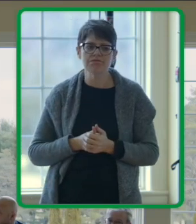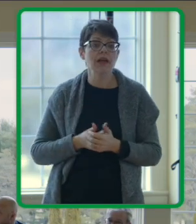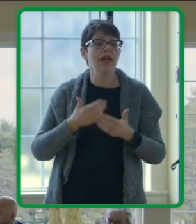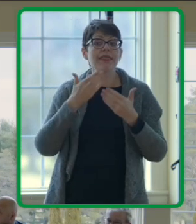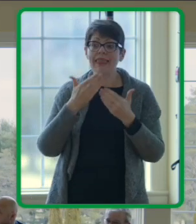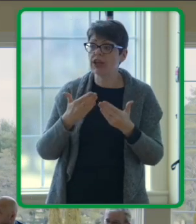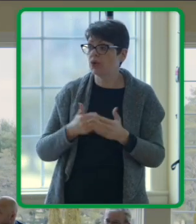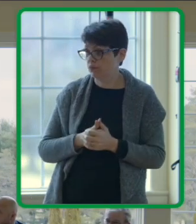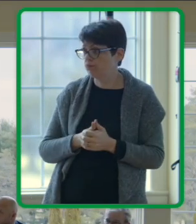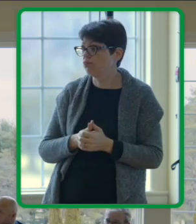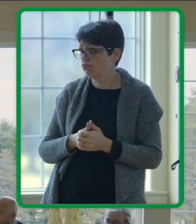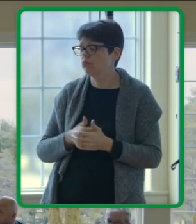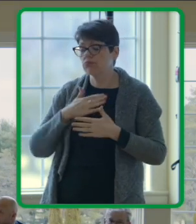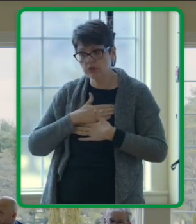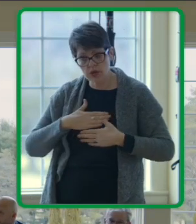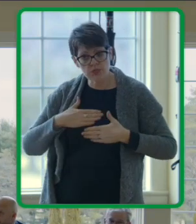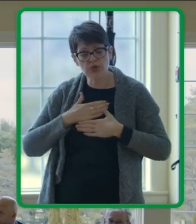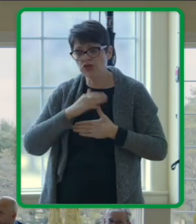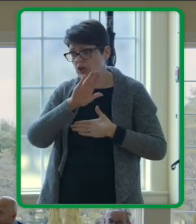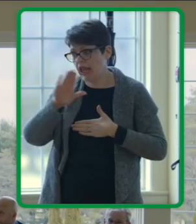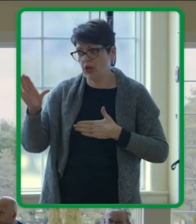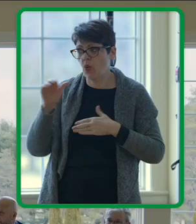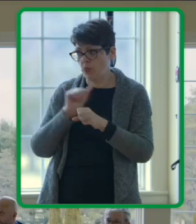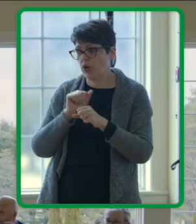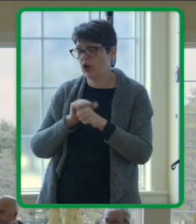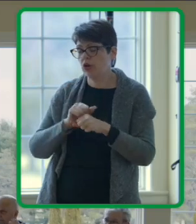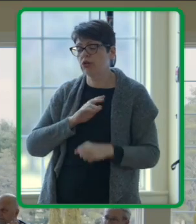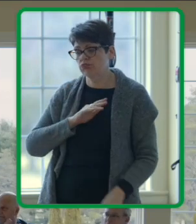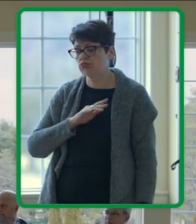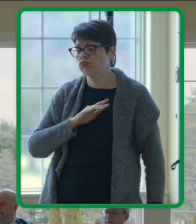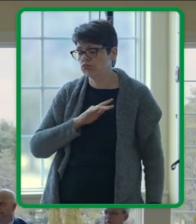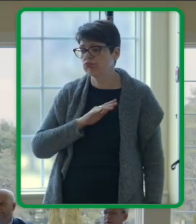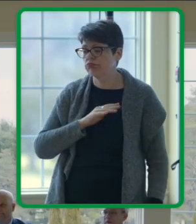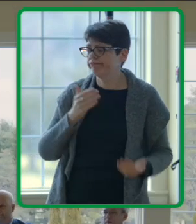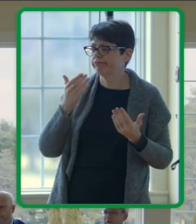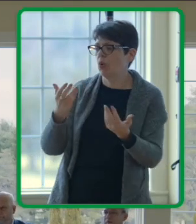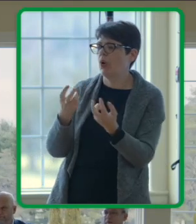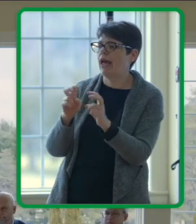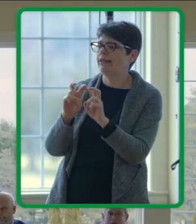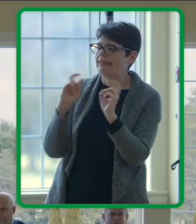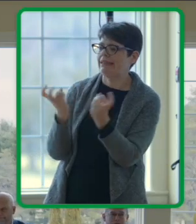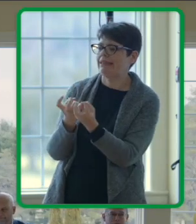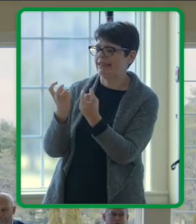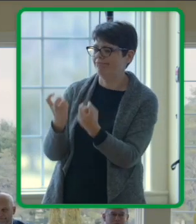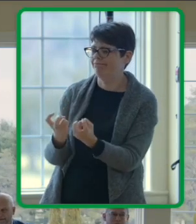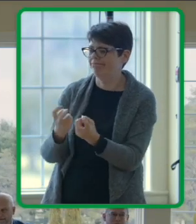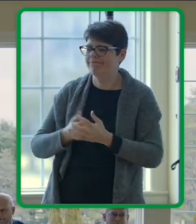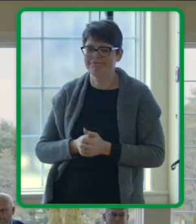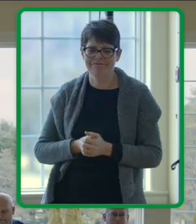Thank you, guys. We appreciate all the efforts. You can be seated.